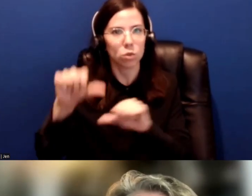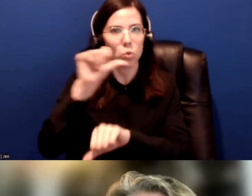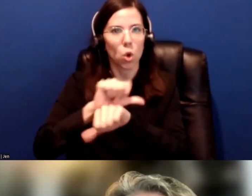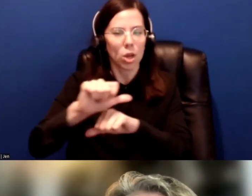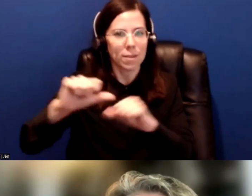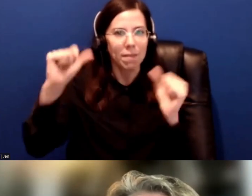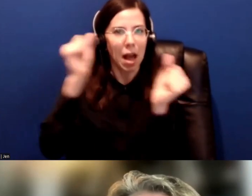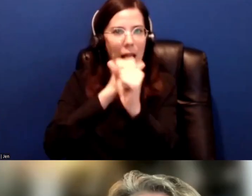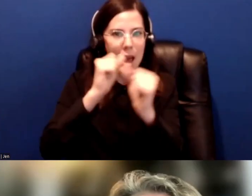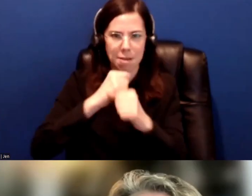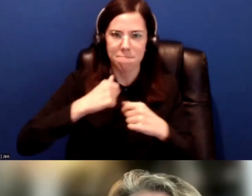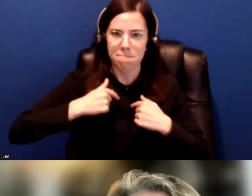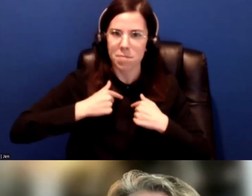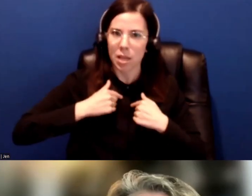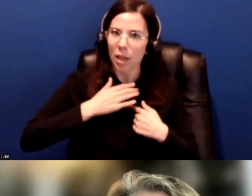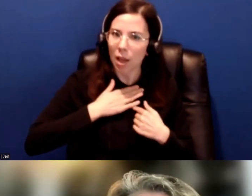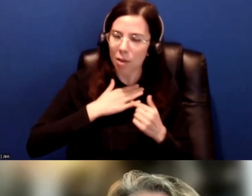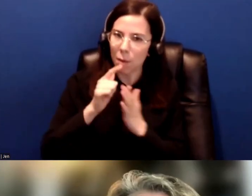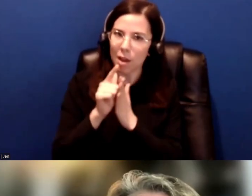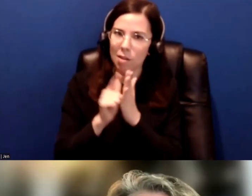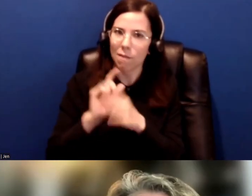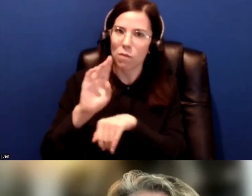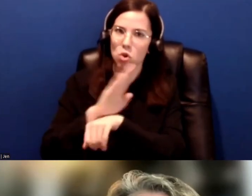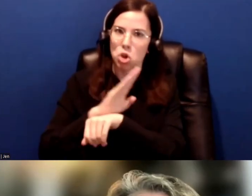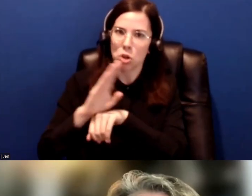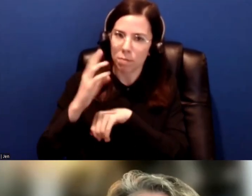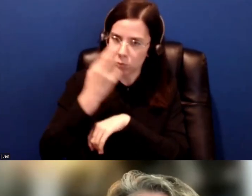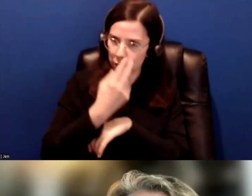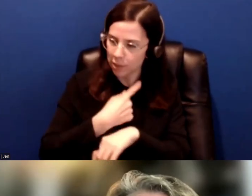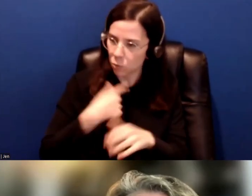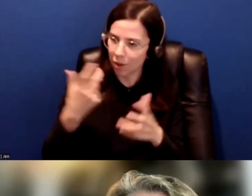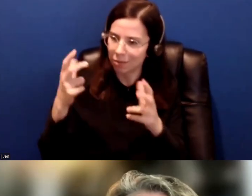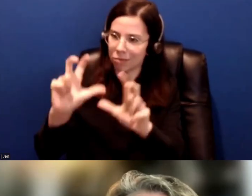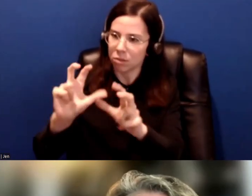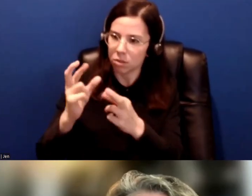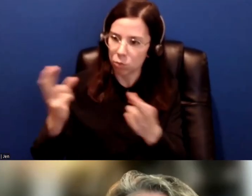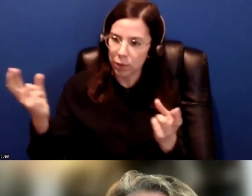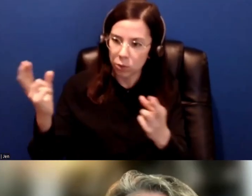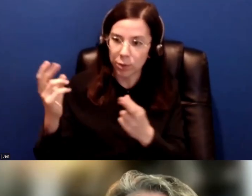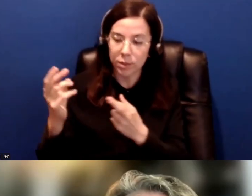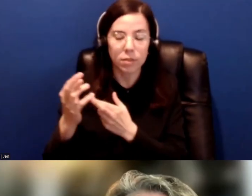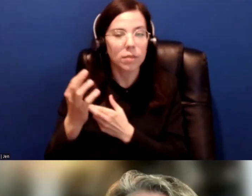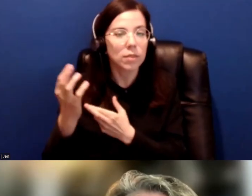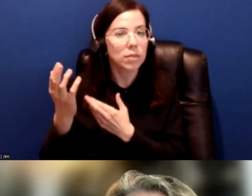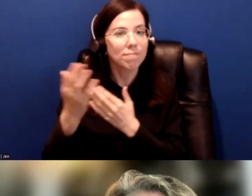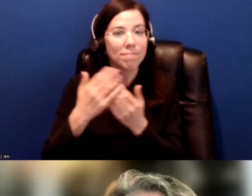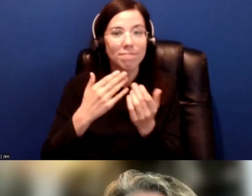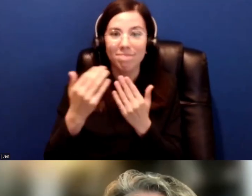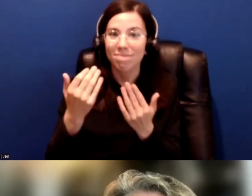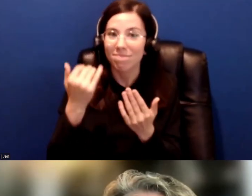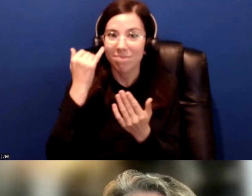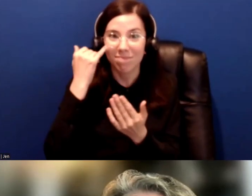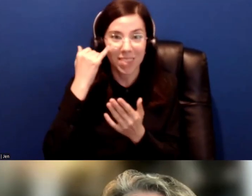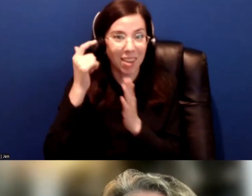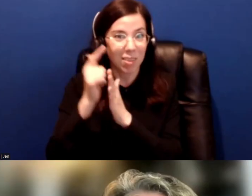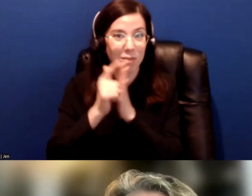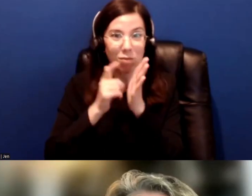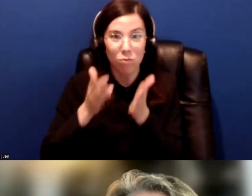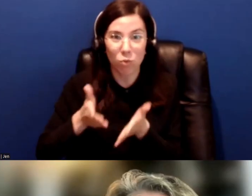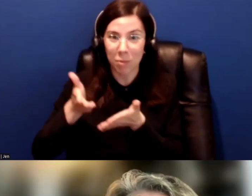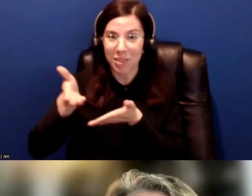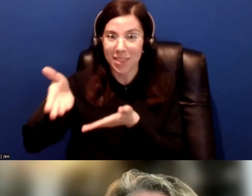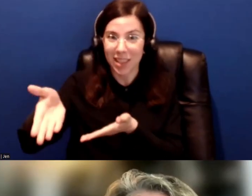why my firm and I continue to invest resources here, is that even where there has been where there exists representation,